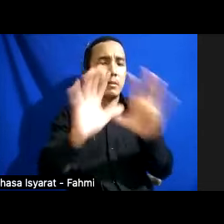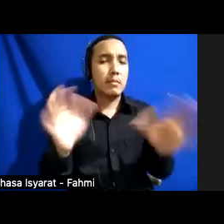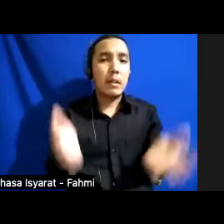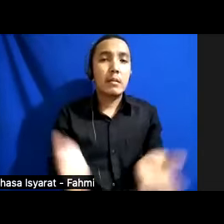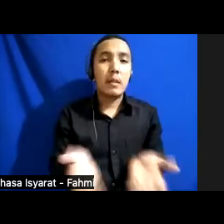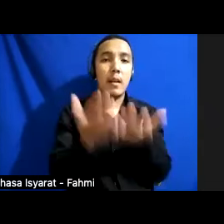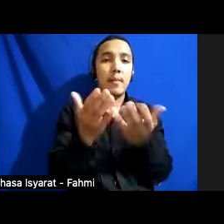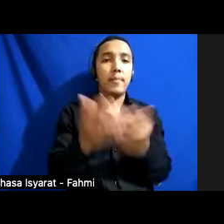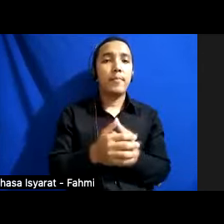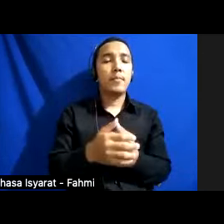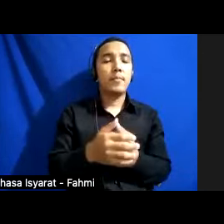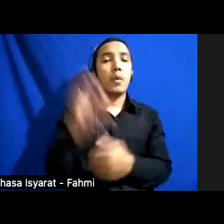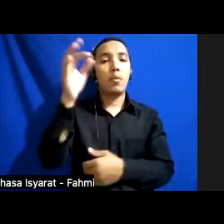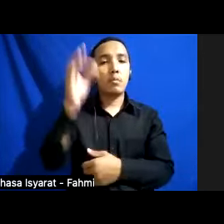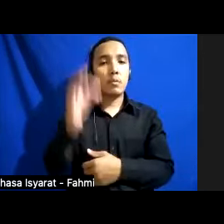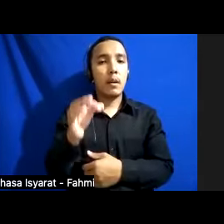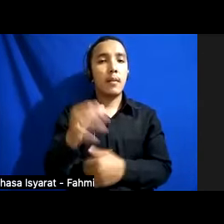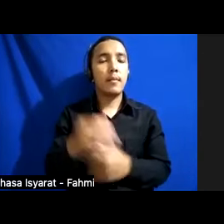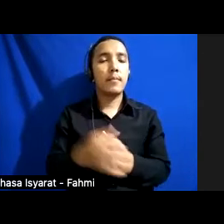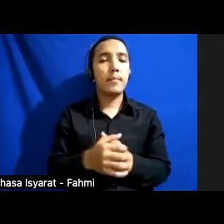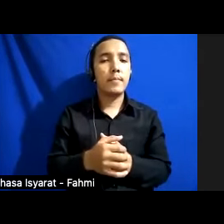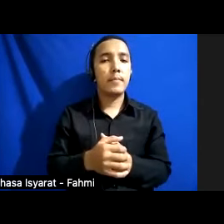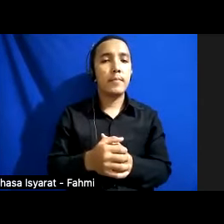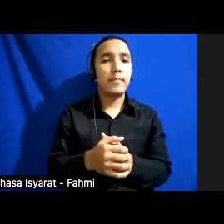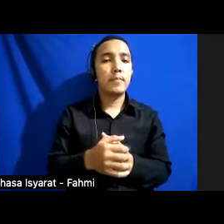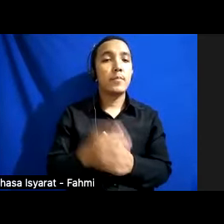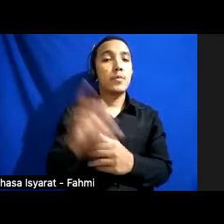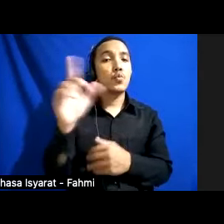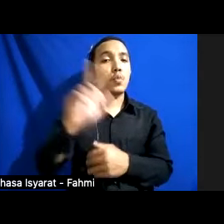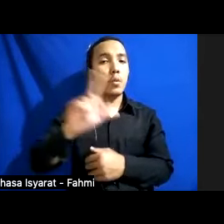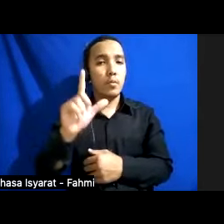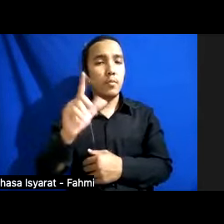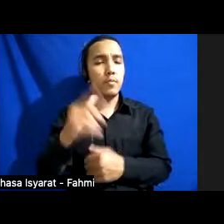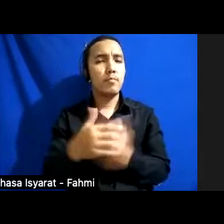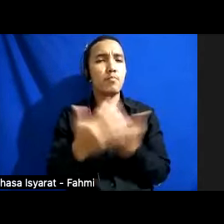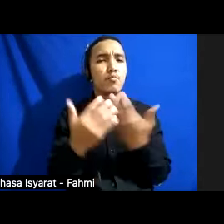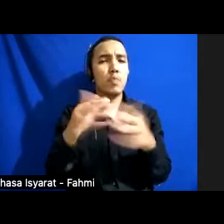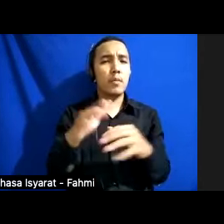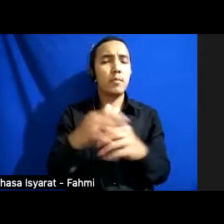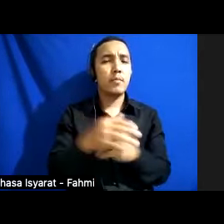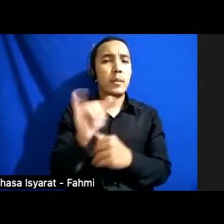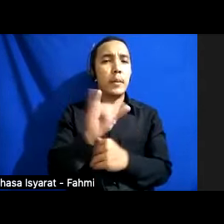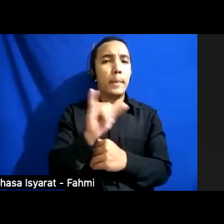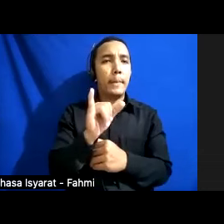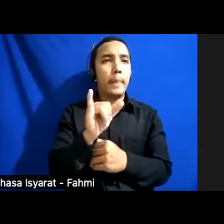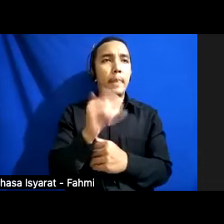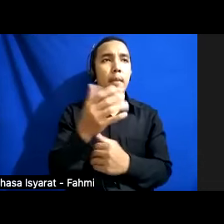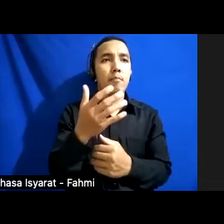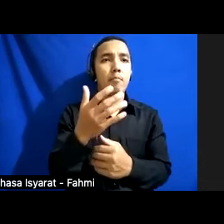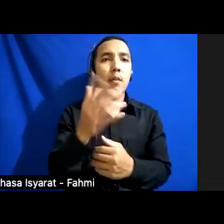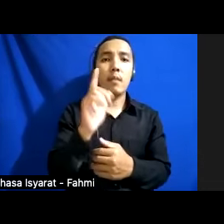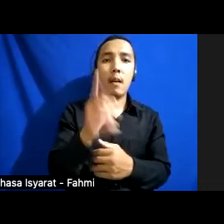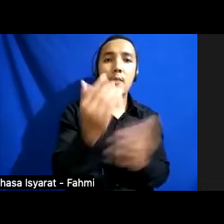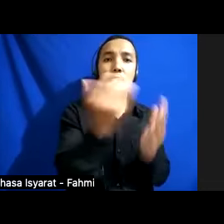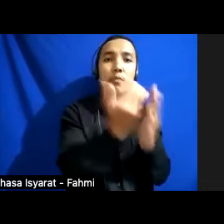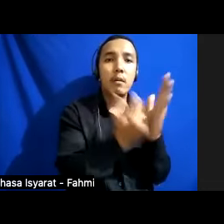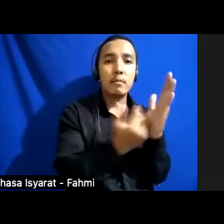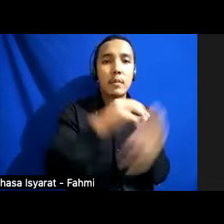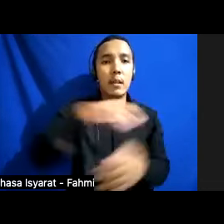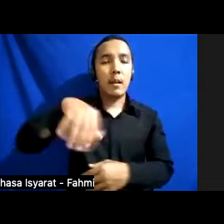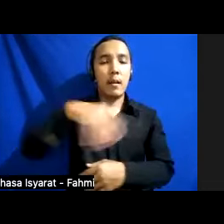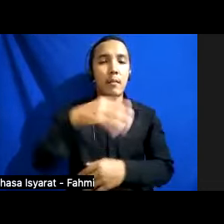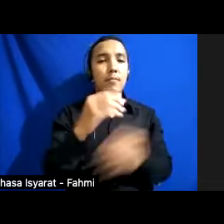the citizens of a just and inclusive city, the city of Solo already has regional regulation number 9, year